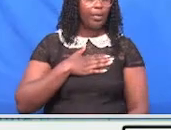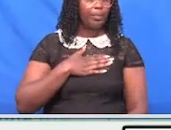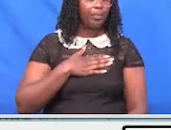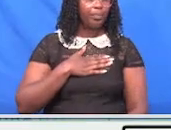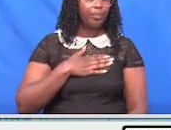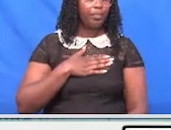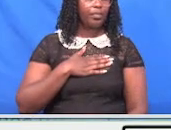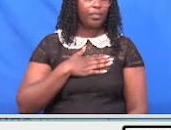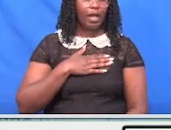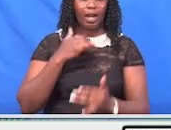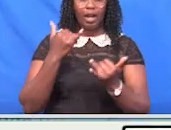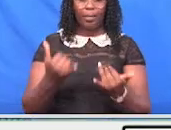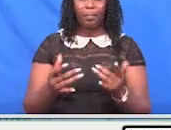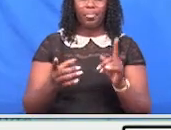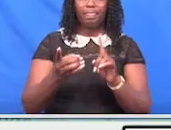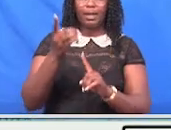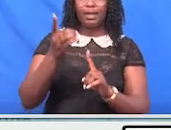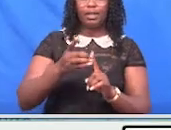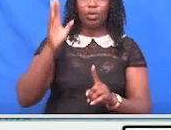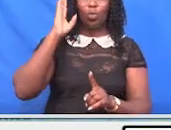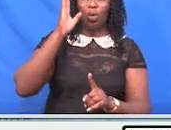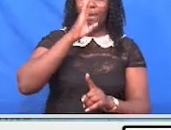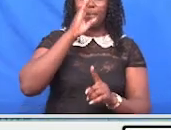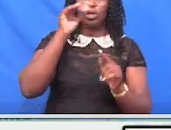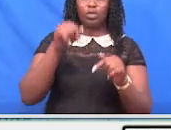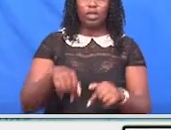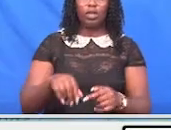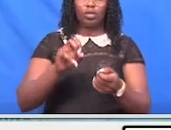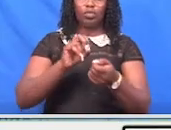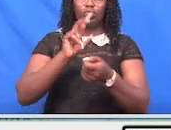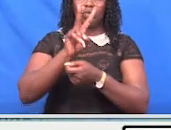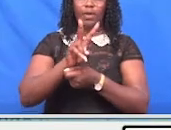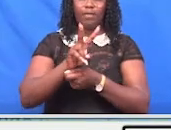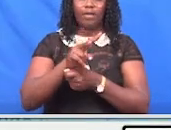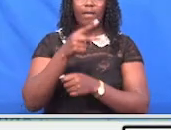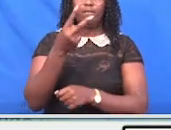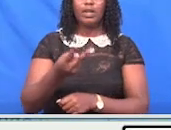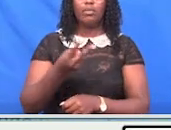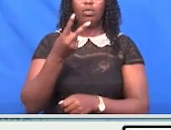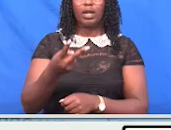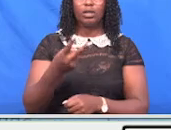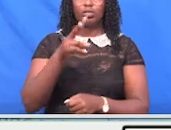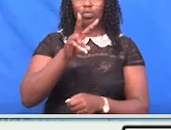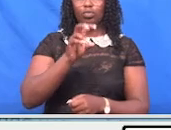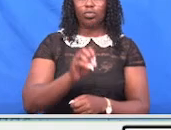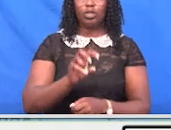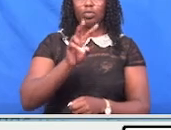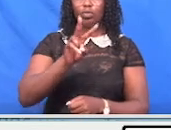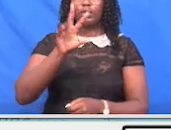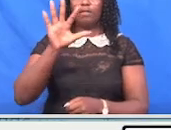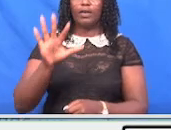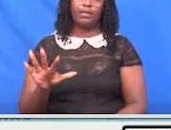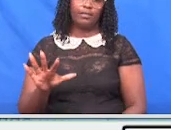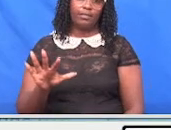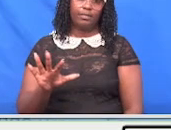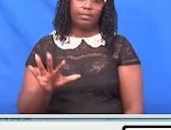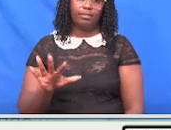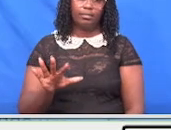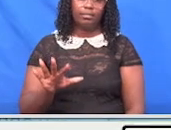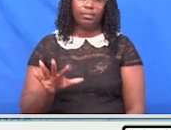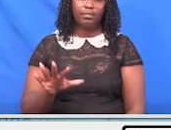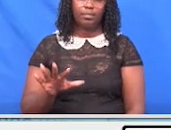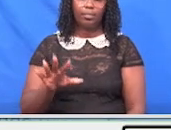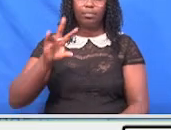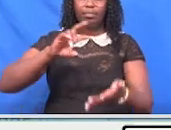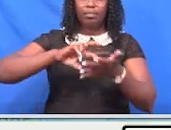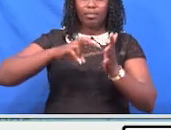of receipt will be today, 12th of February 2020. 2025. Okay. So